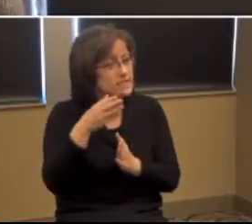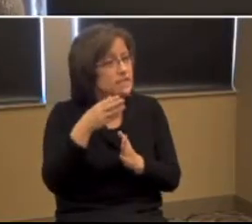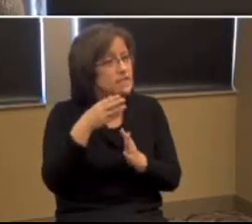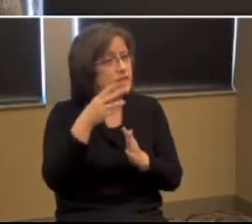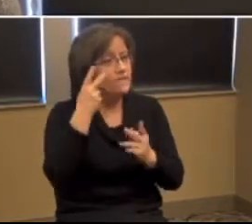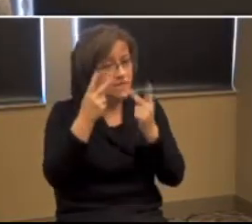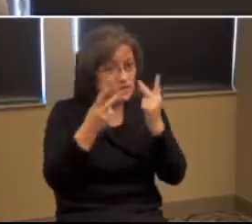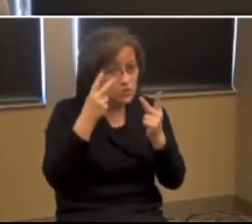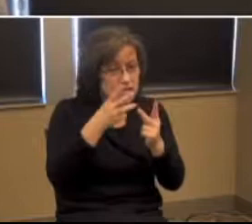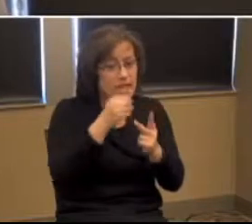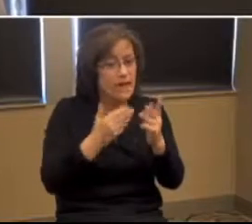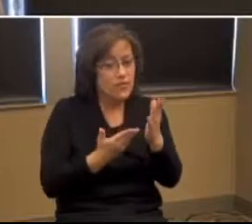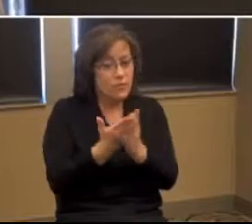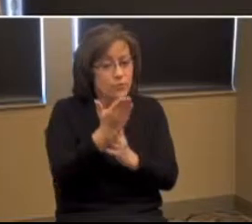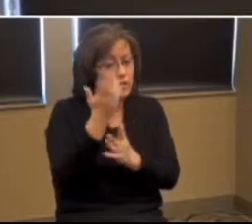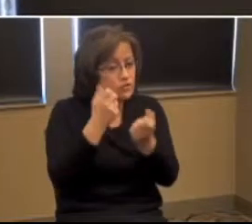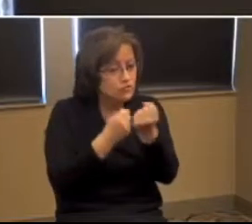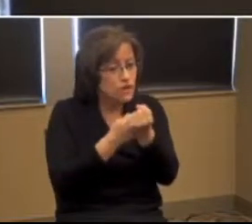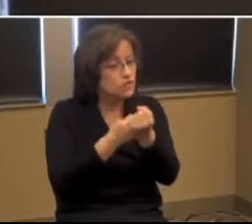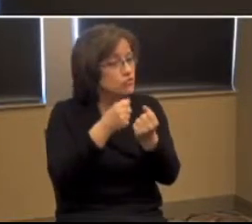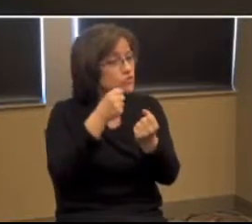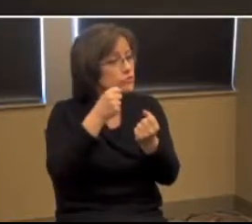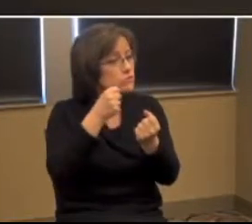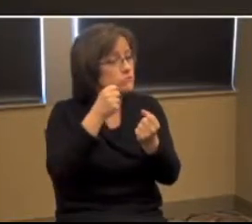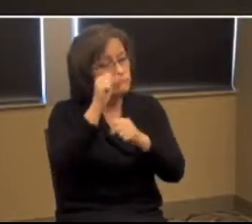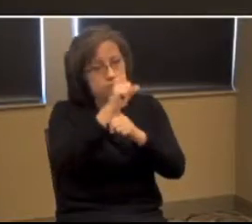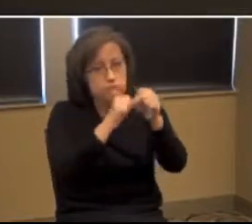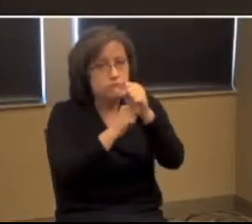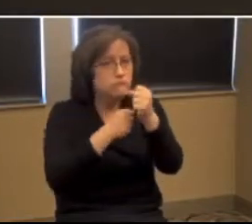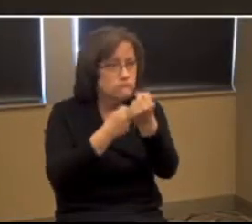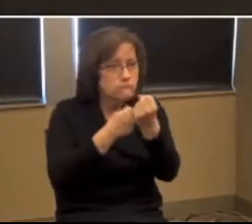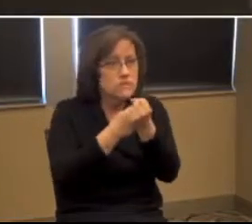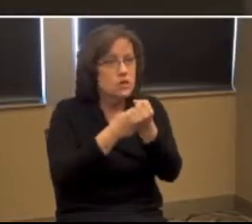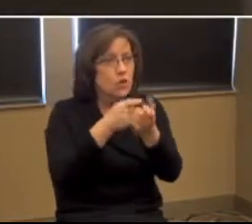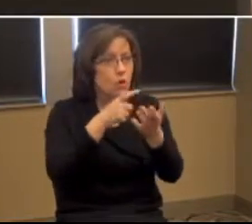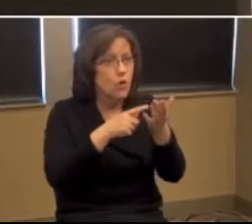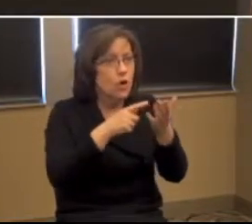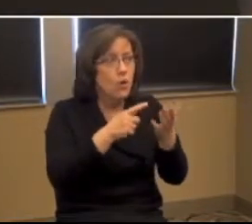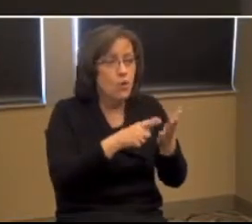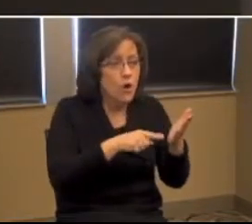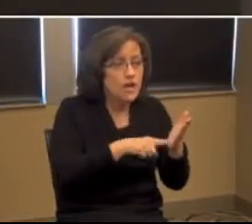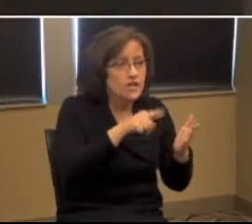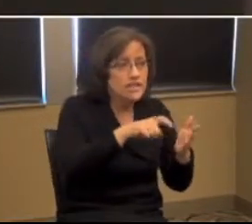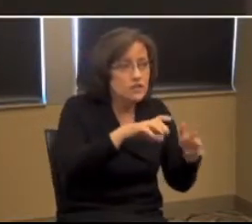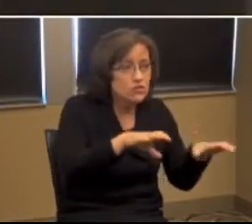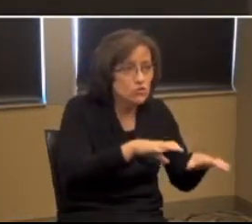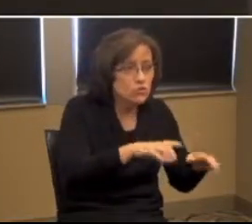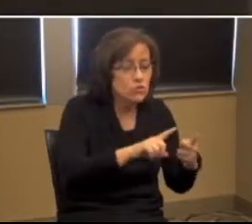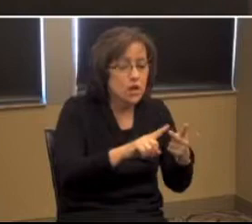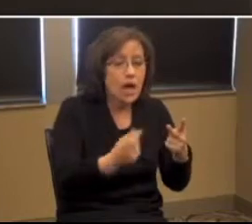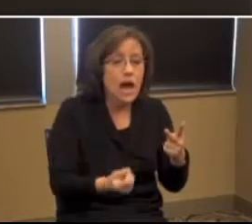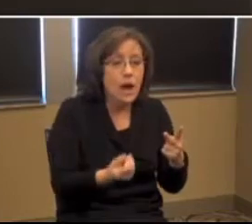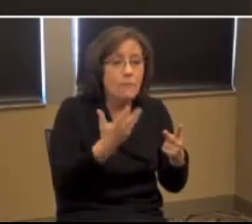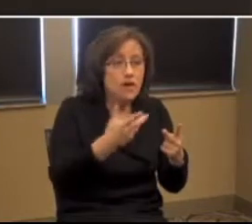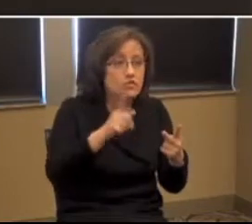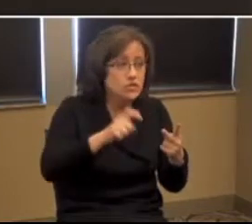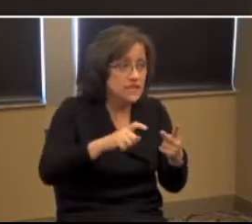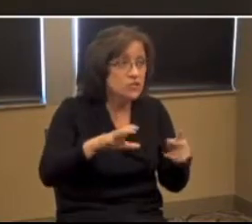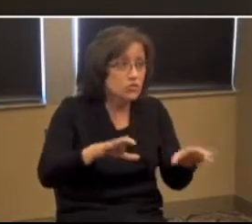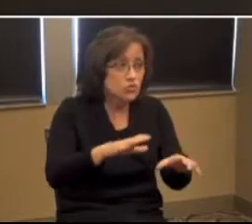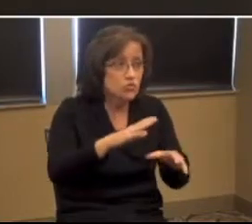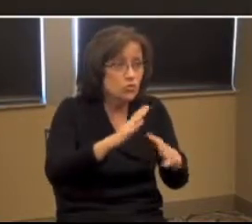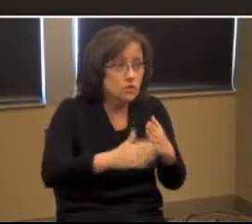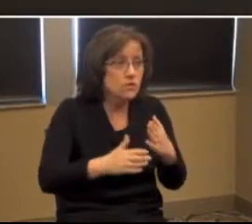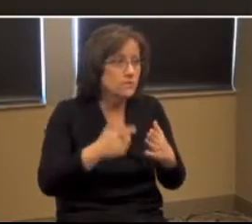structured supports what work needs to be done, how much work needs to be done, because they love